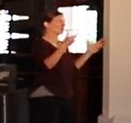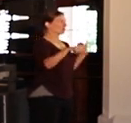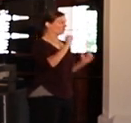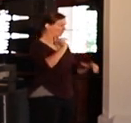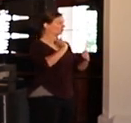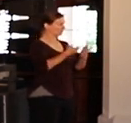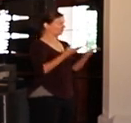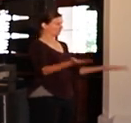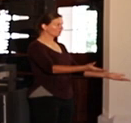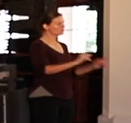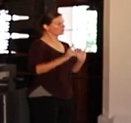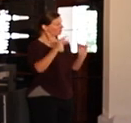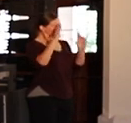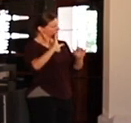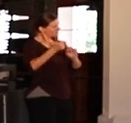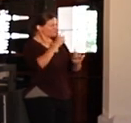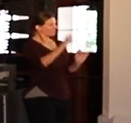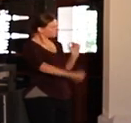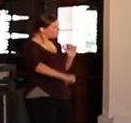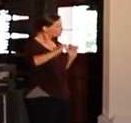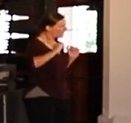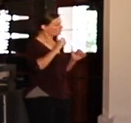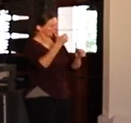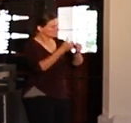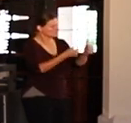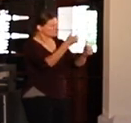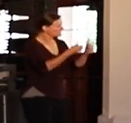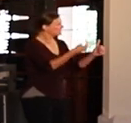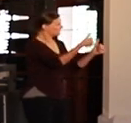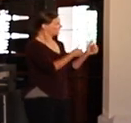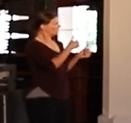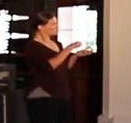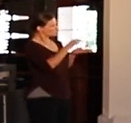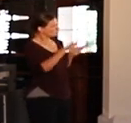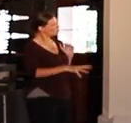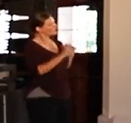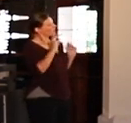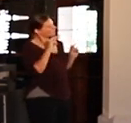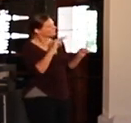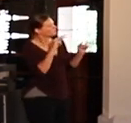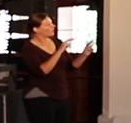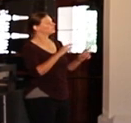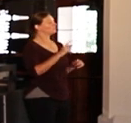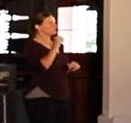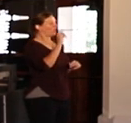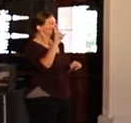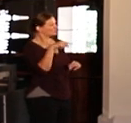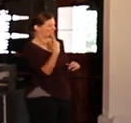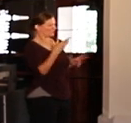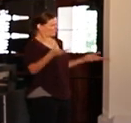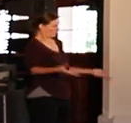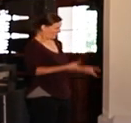they also take such pride in every one of their students and follow them not only through their career and support